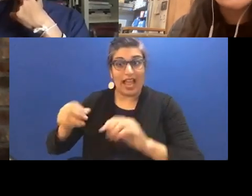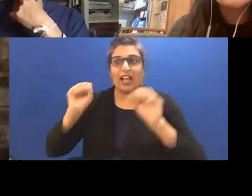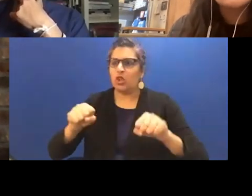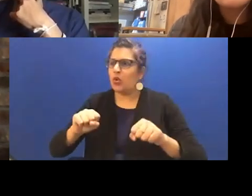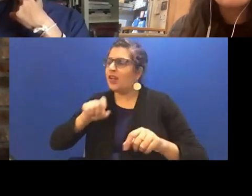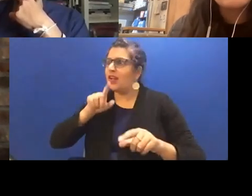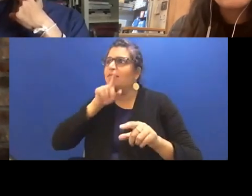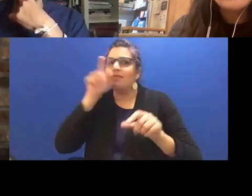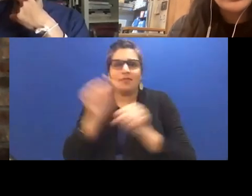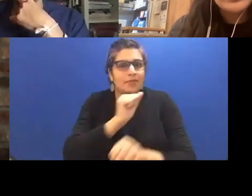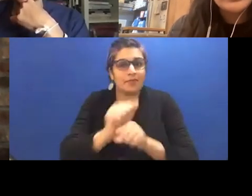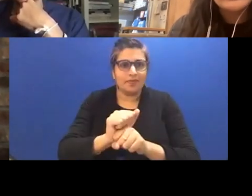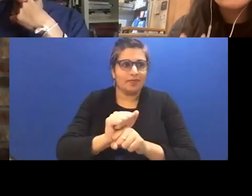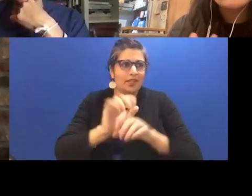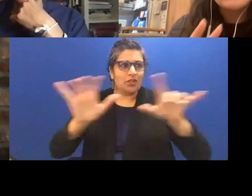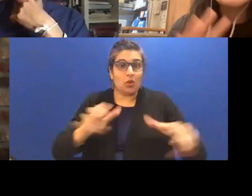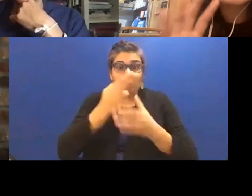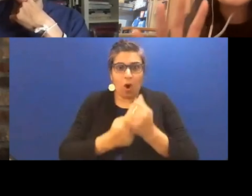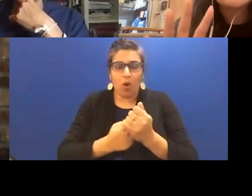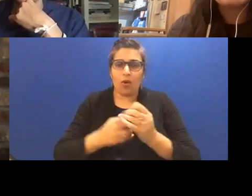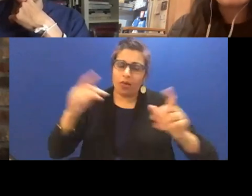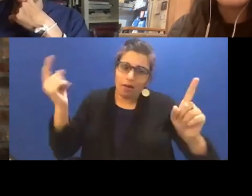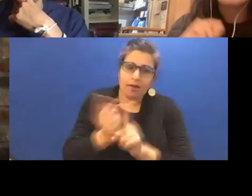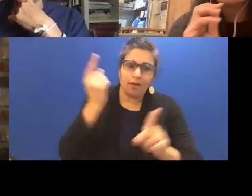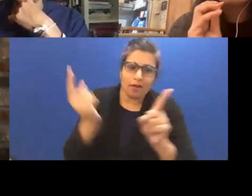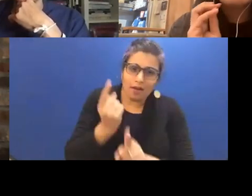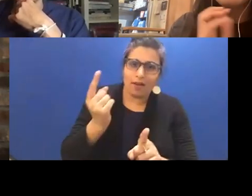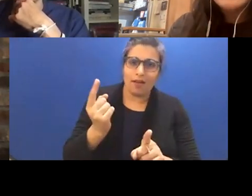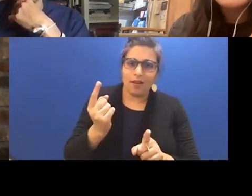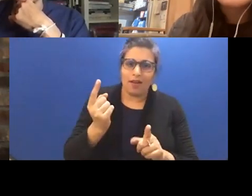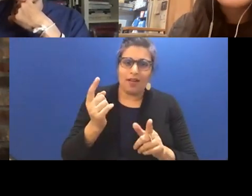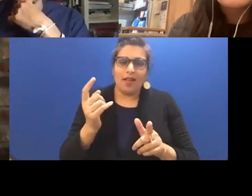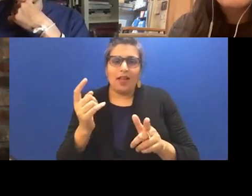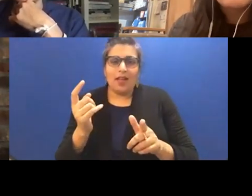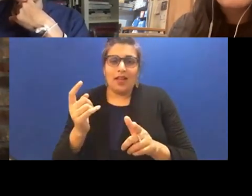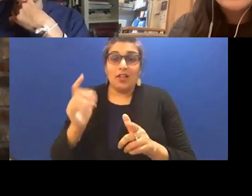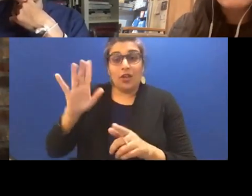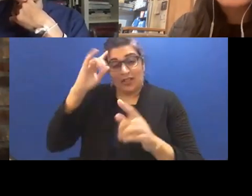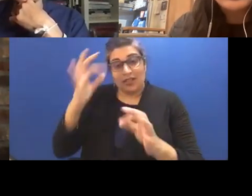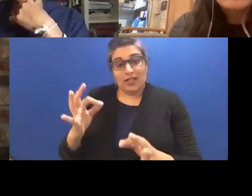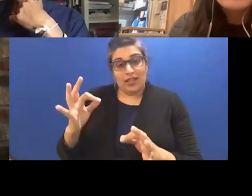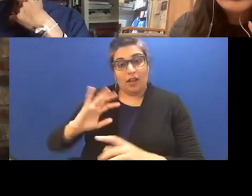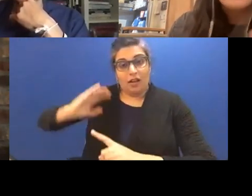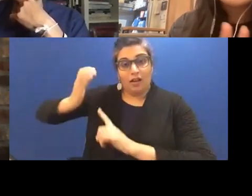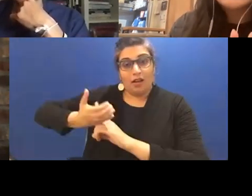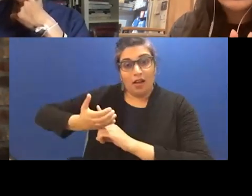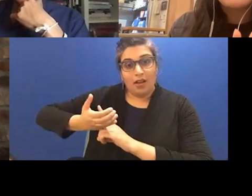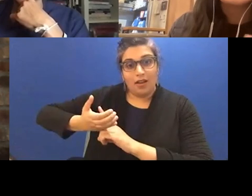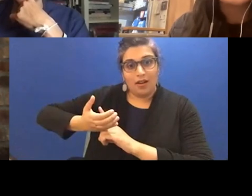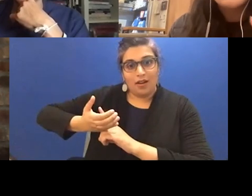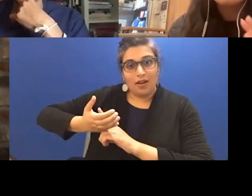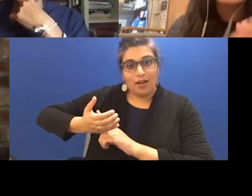equal grace. And I think his decision to, you know, both play characters that are not things